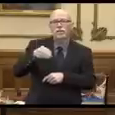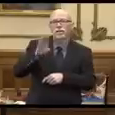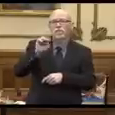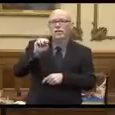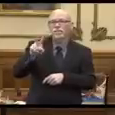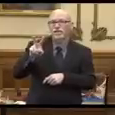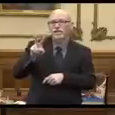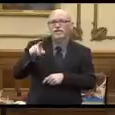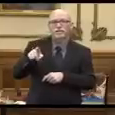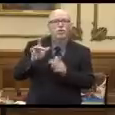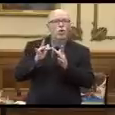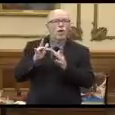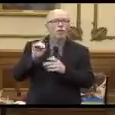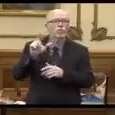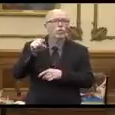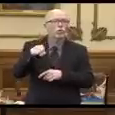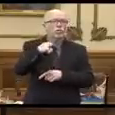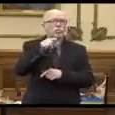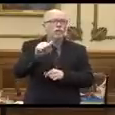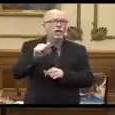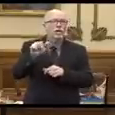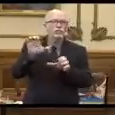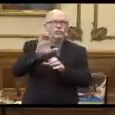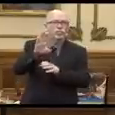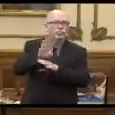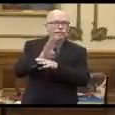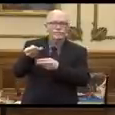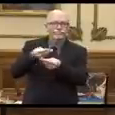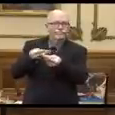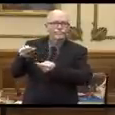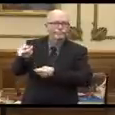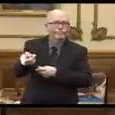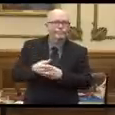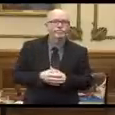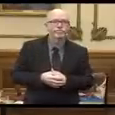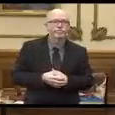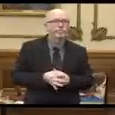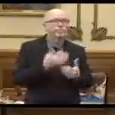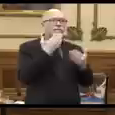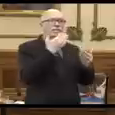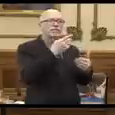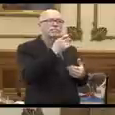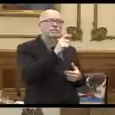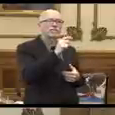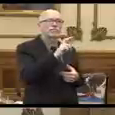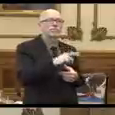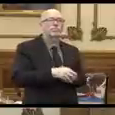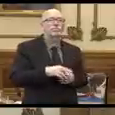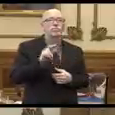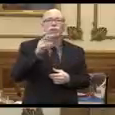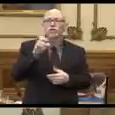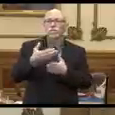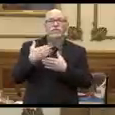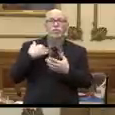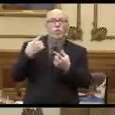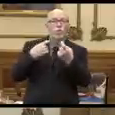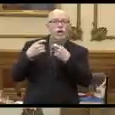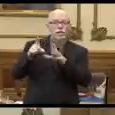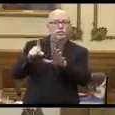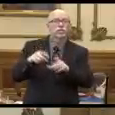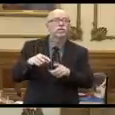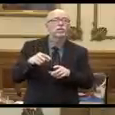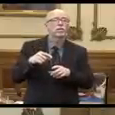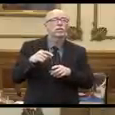in.gov/BMV as an online tool to where you can do transactions. Thank you, Peter. Rachel, before we jump right into the